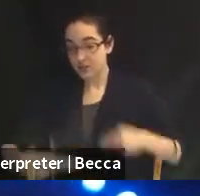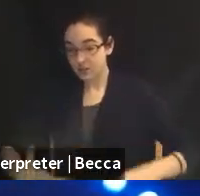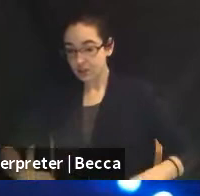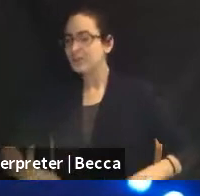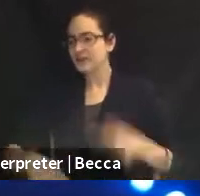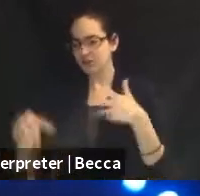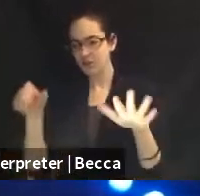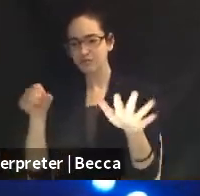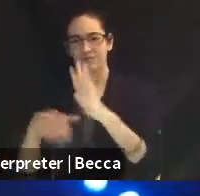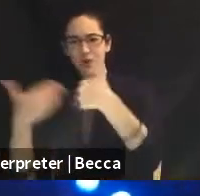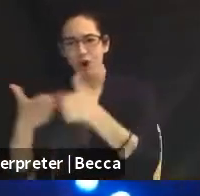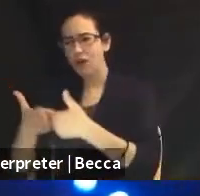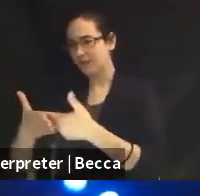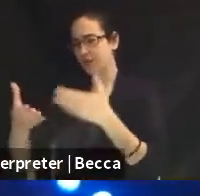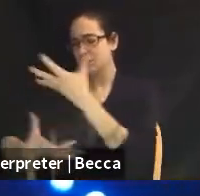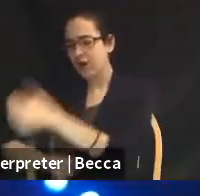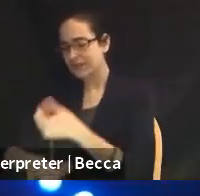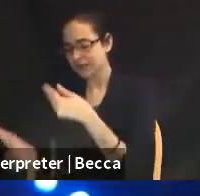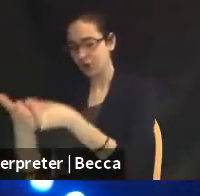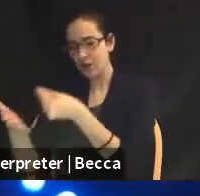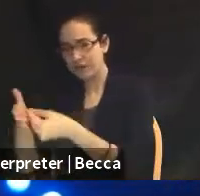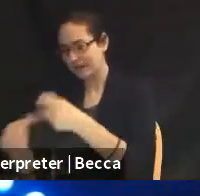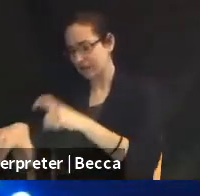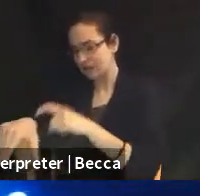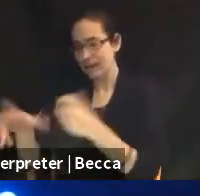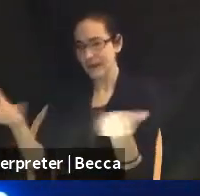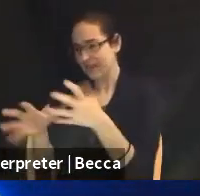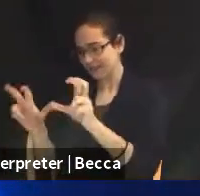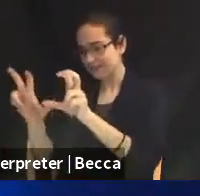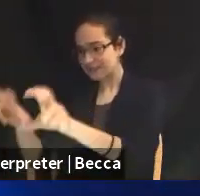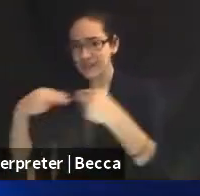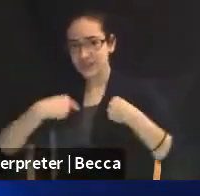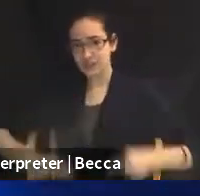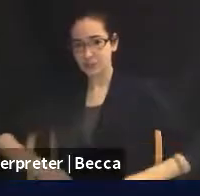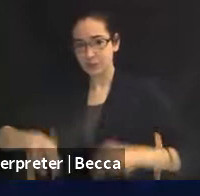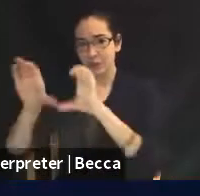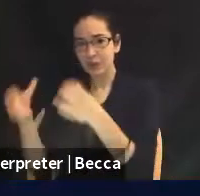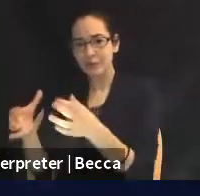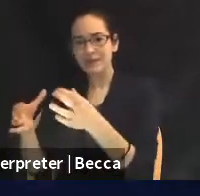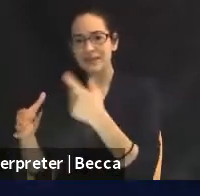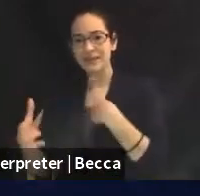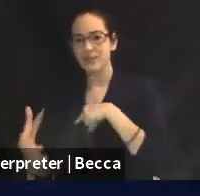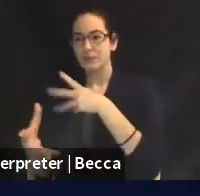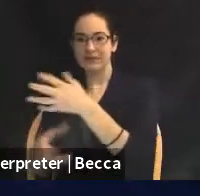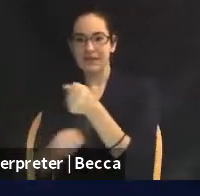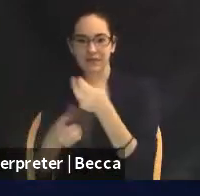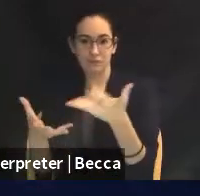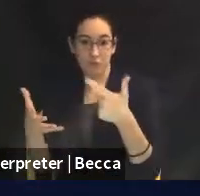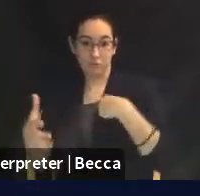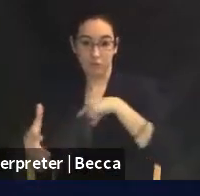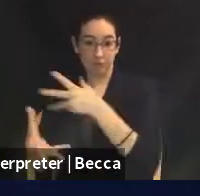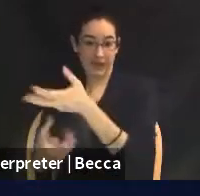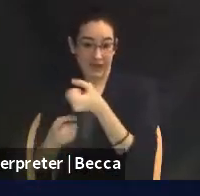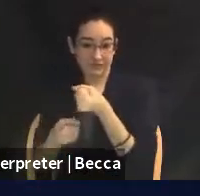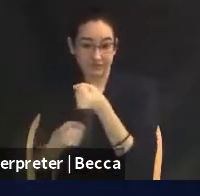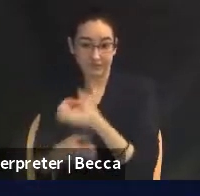confidence, all of our money, all of our time, everything that we have into humans, we get what we get. But when we put